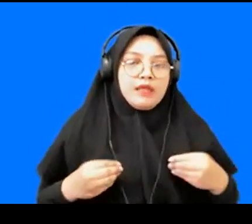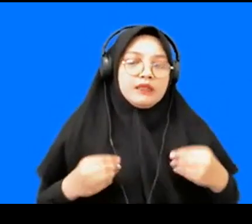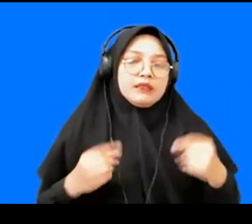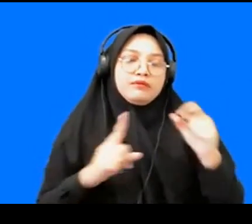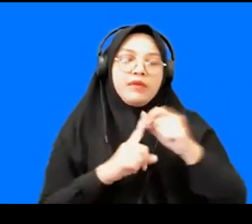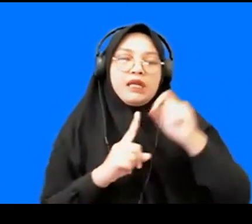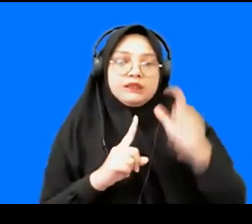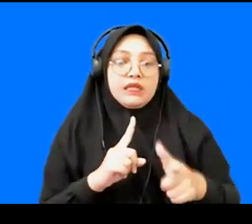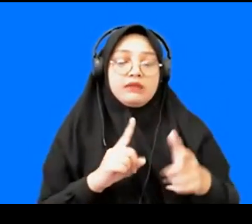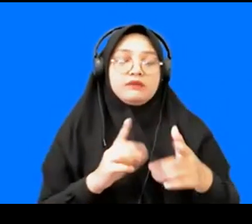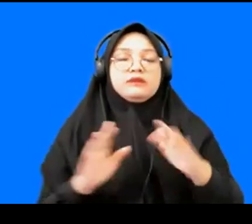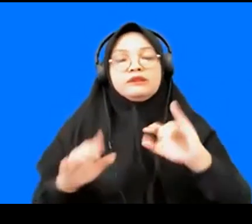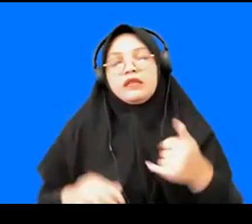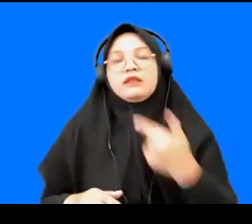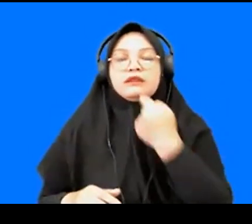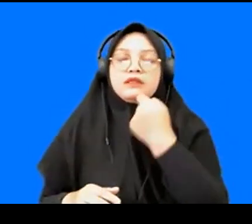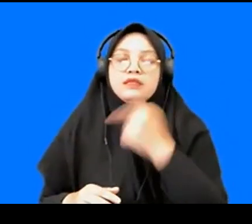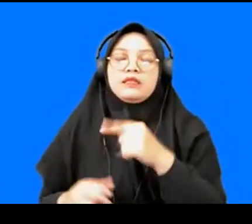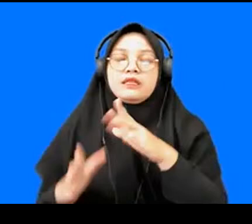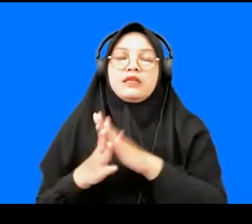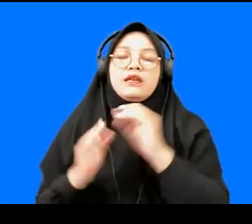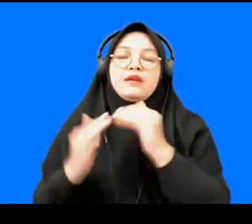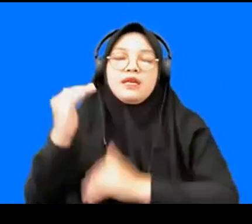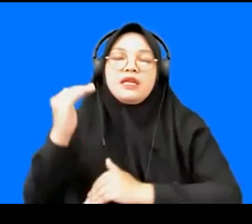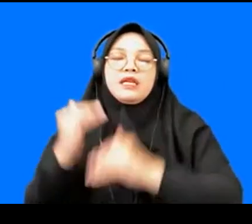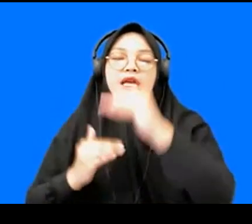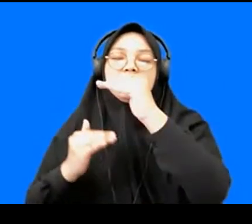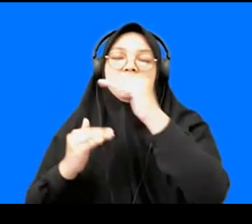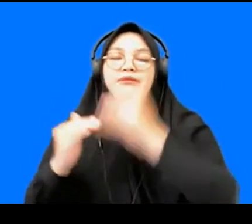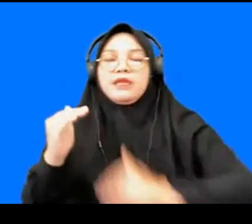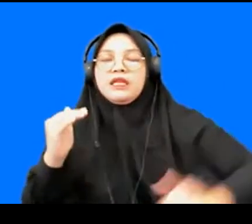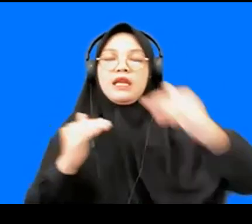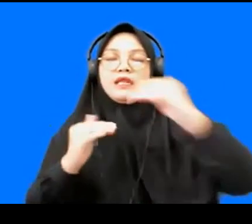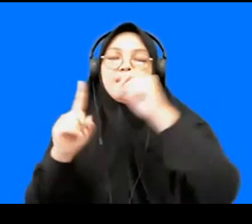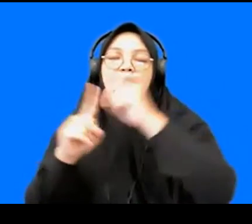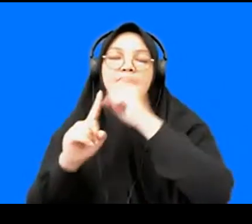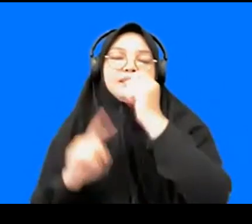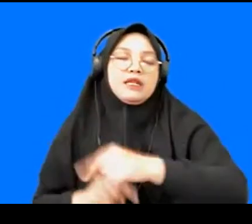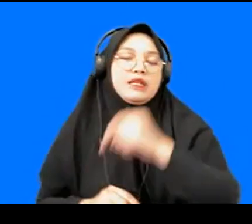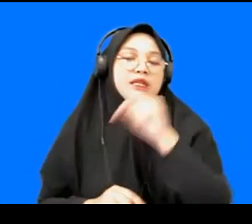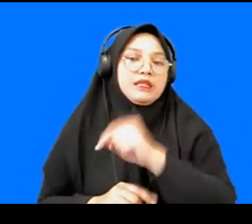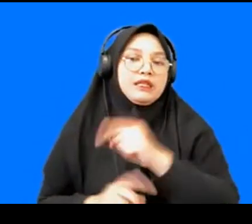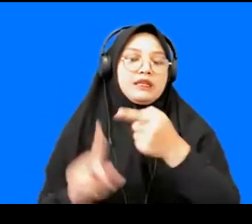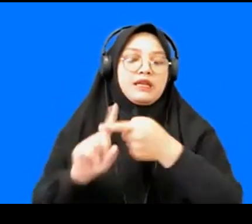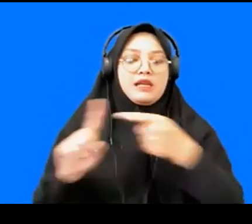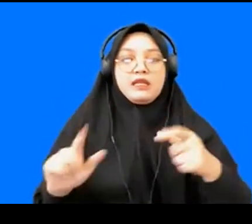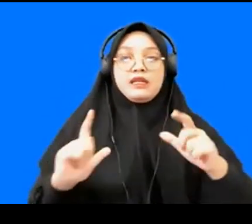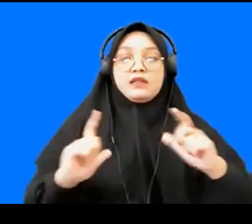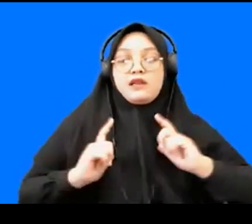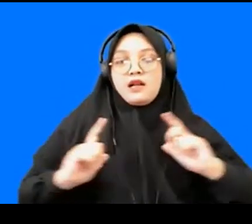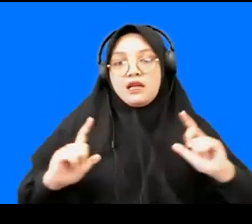wealth by taxing the total net worth of a person.